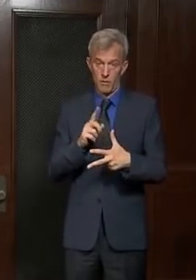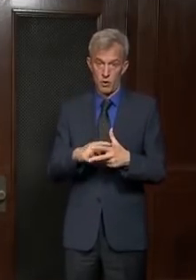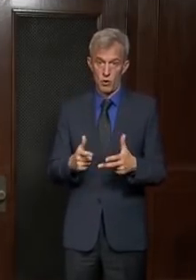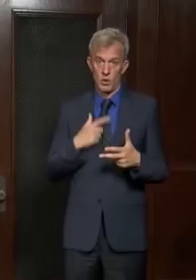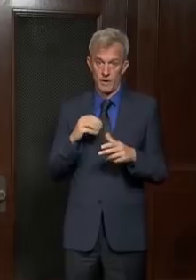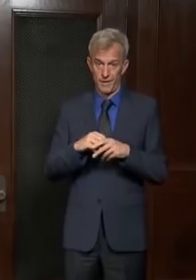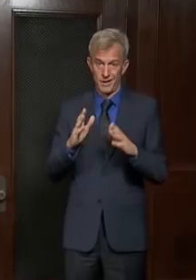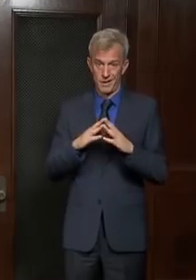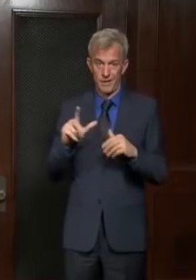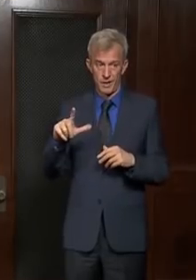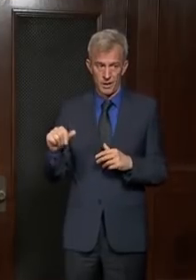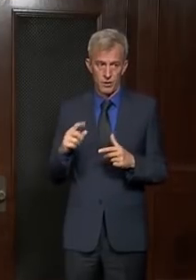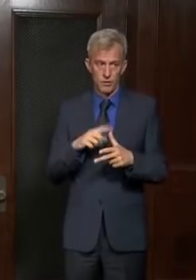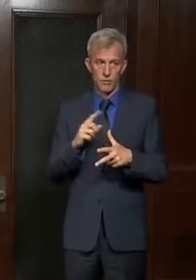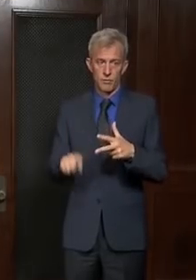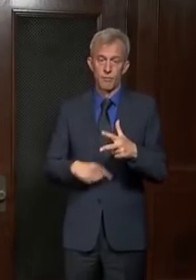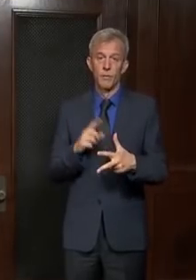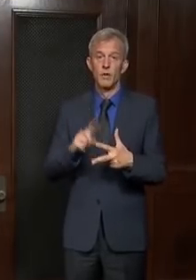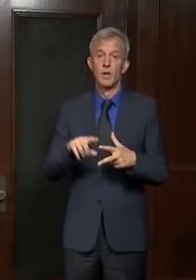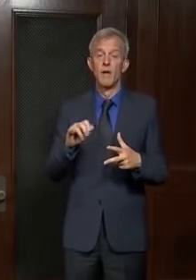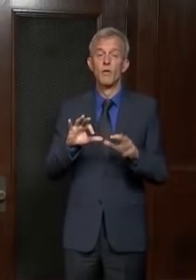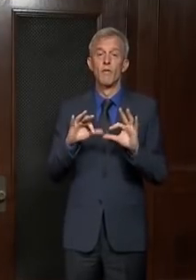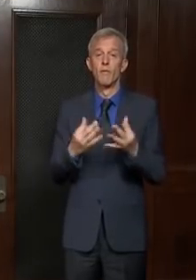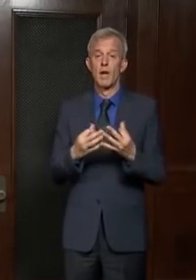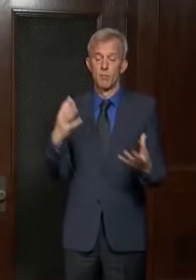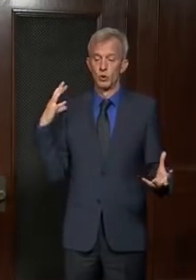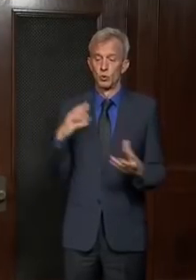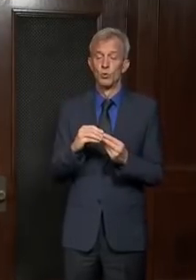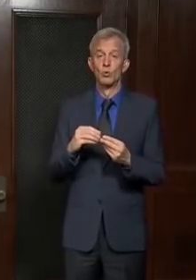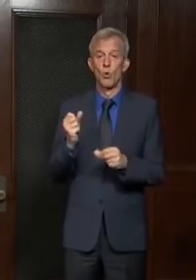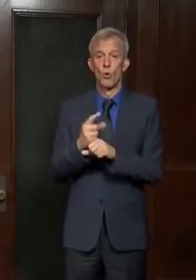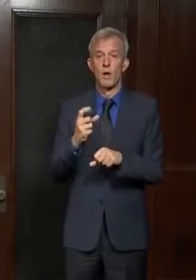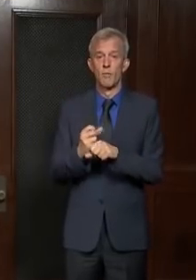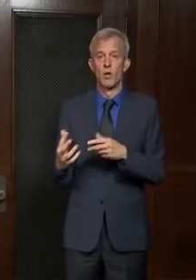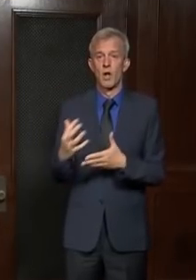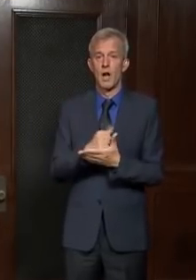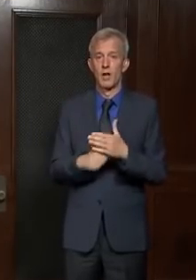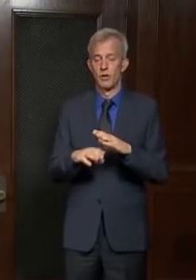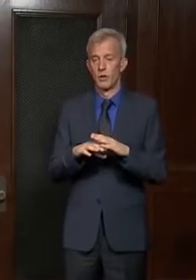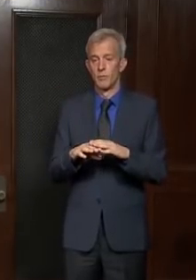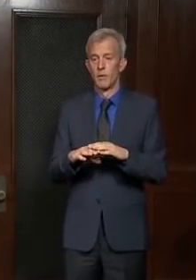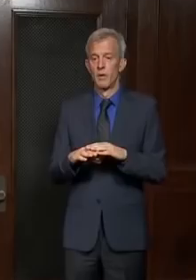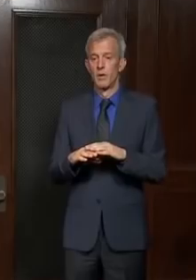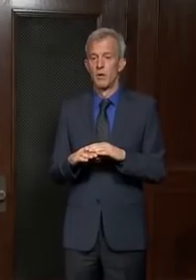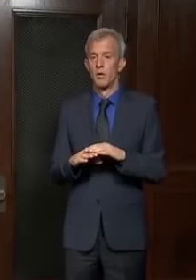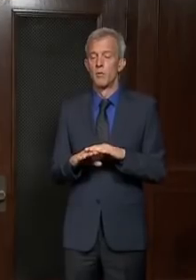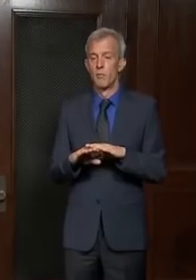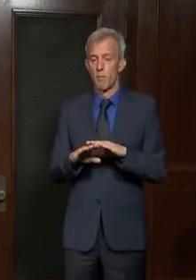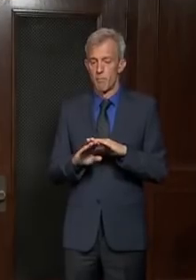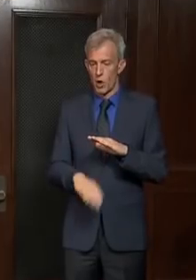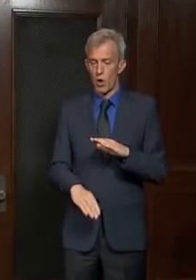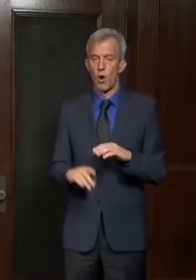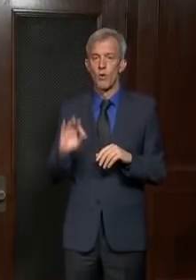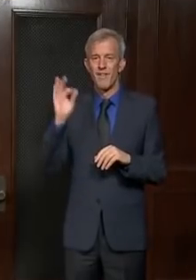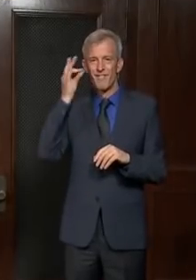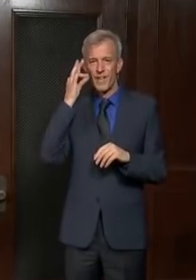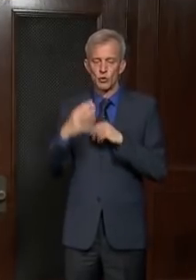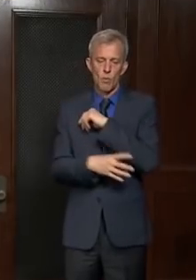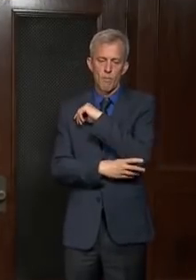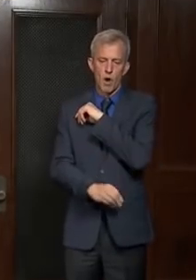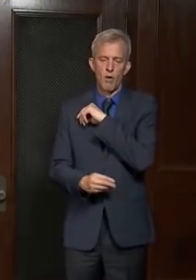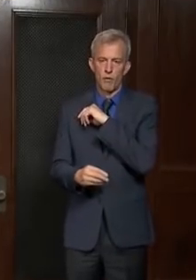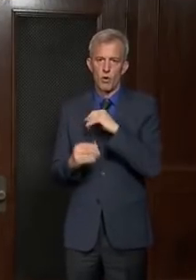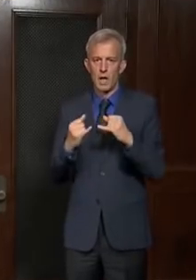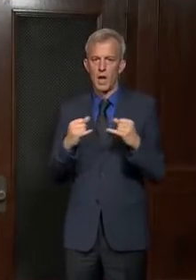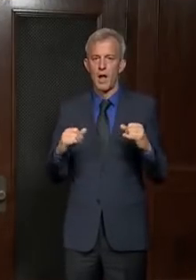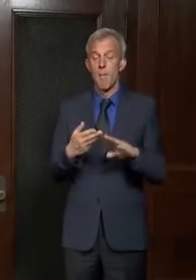Los Angeles. Second, if your family's total annual income had fallen beneath the federal poverty line